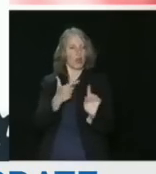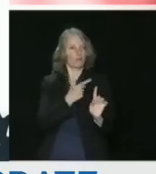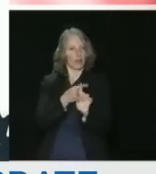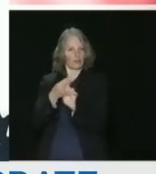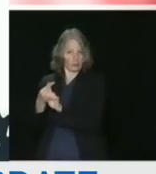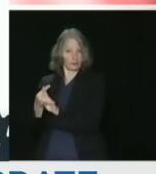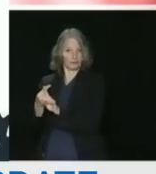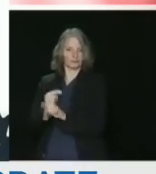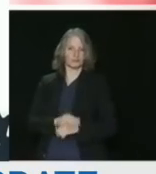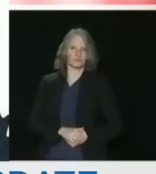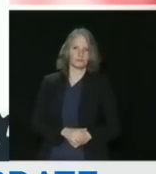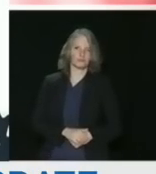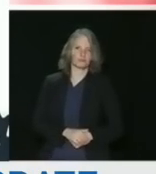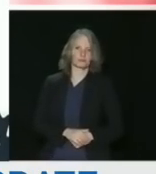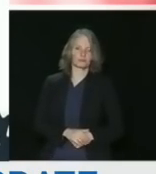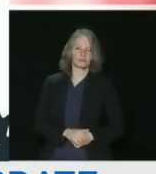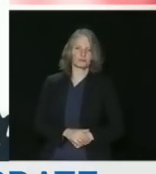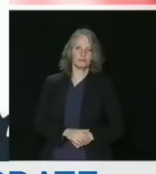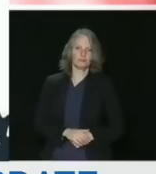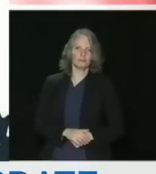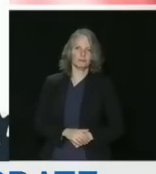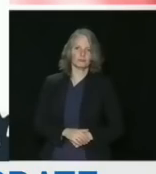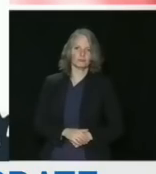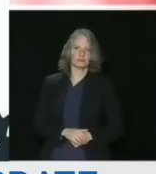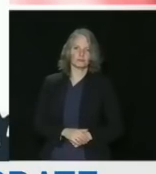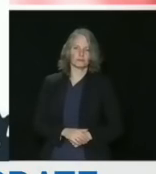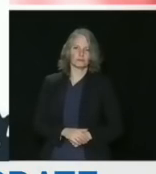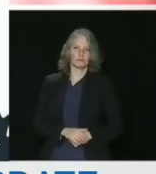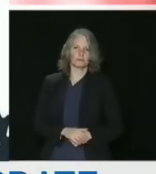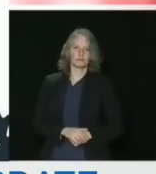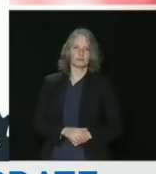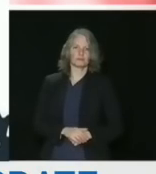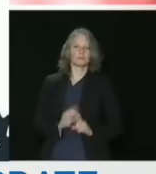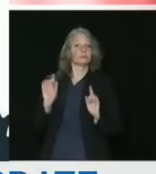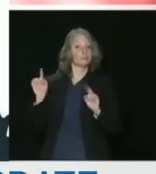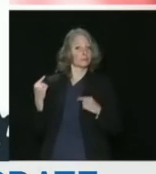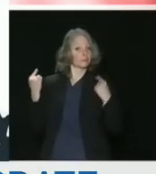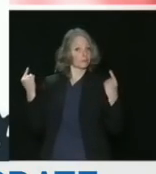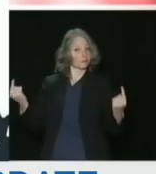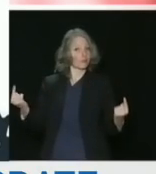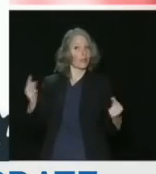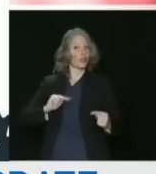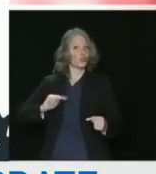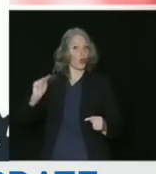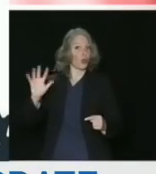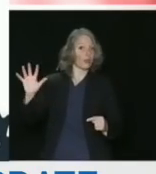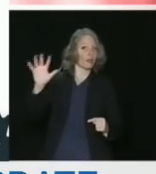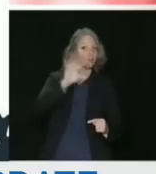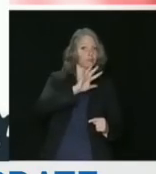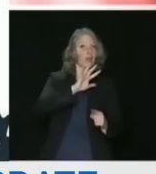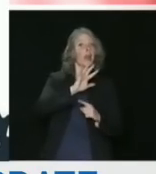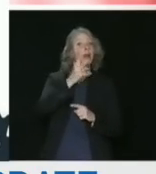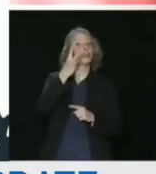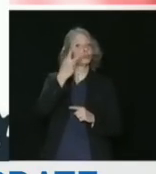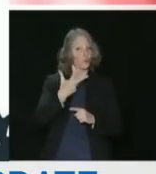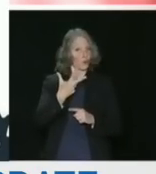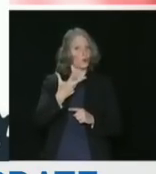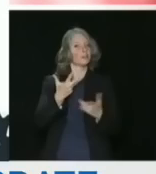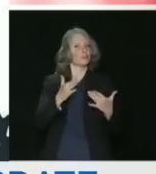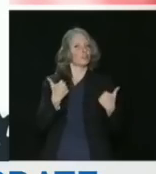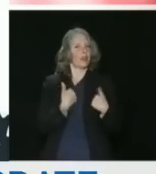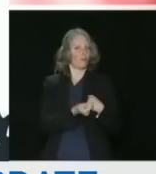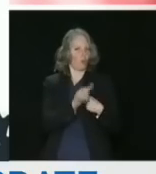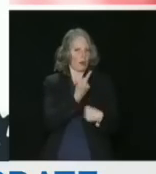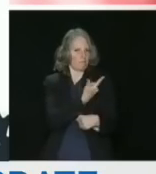collectivités. programs in these Jusqu'à présent, communities. plus de 2/3 des adultes To dans les date, 3 more than territoires ont 2/3 of reçu au moins adults in une the dose 3 d'un vaccin territories contre